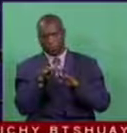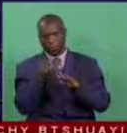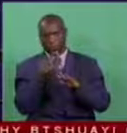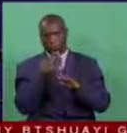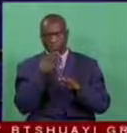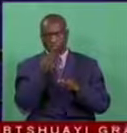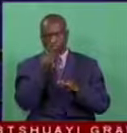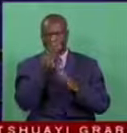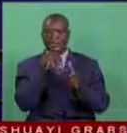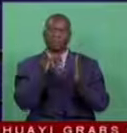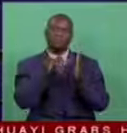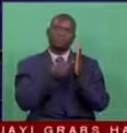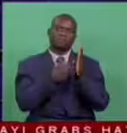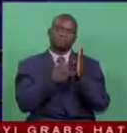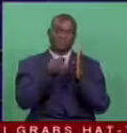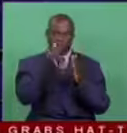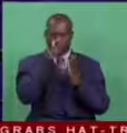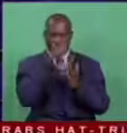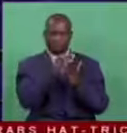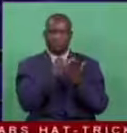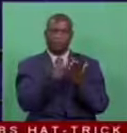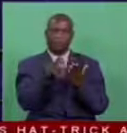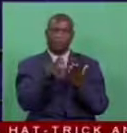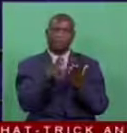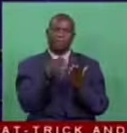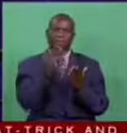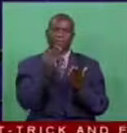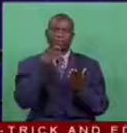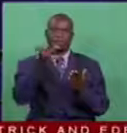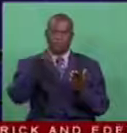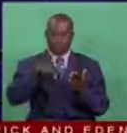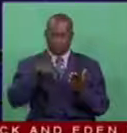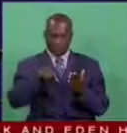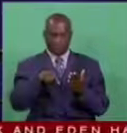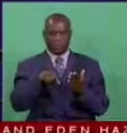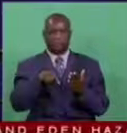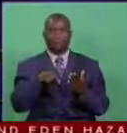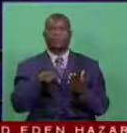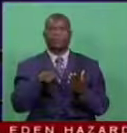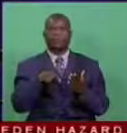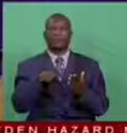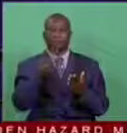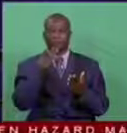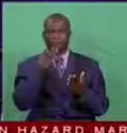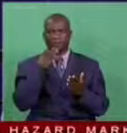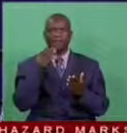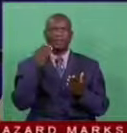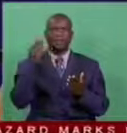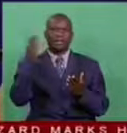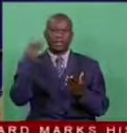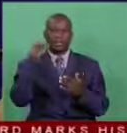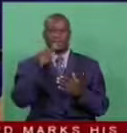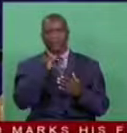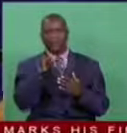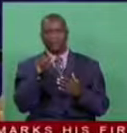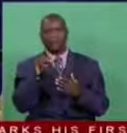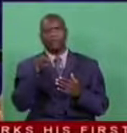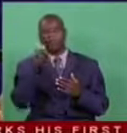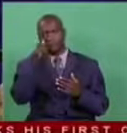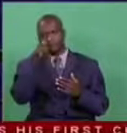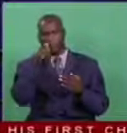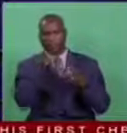of the events that are lined up. So today, maybe rather I should say over the past month, there have been a series of